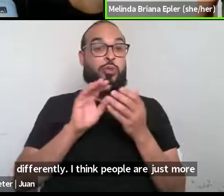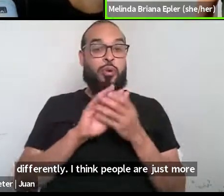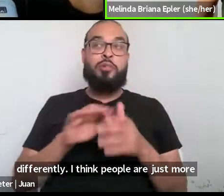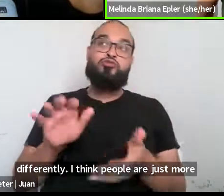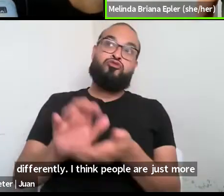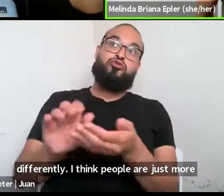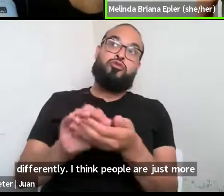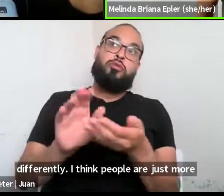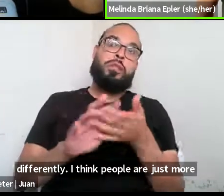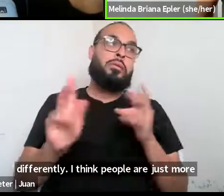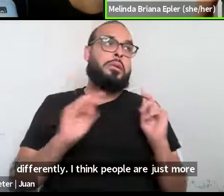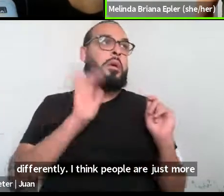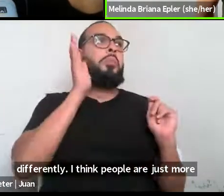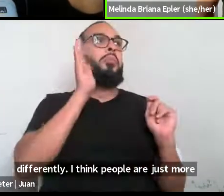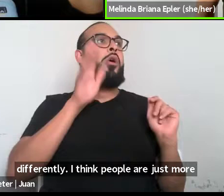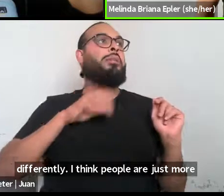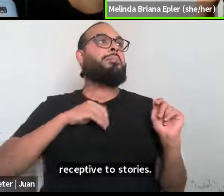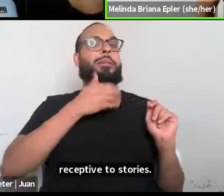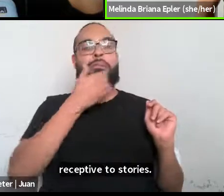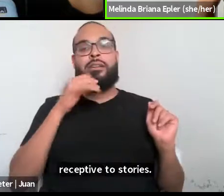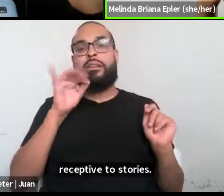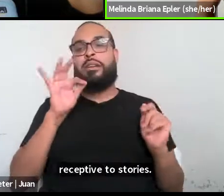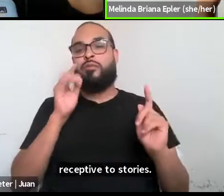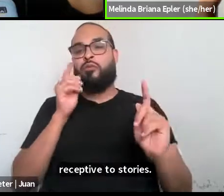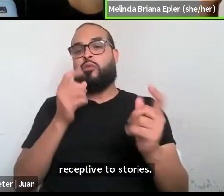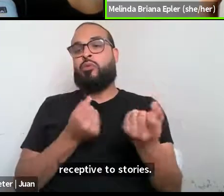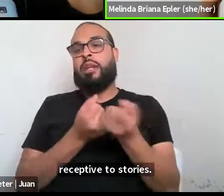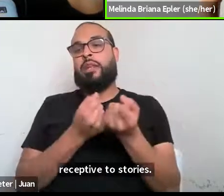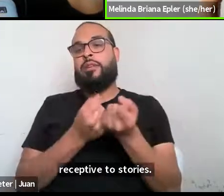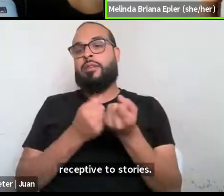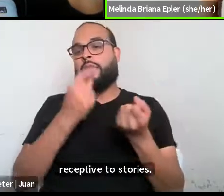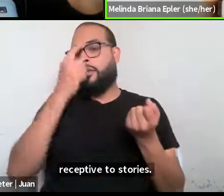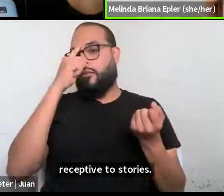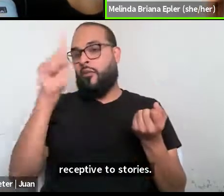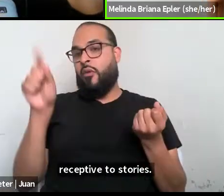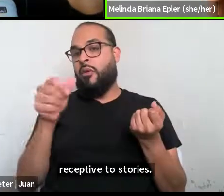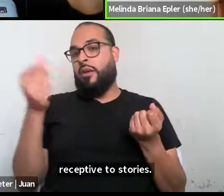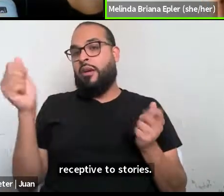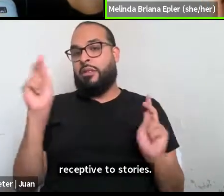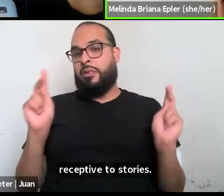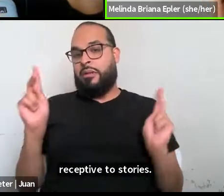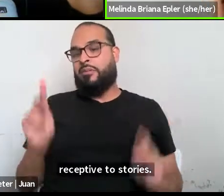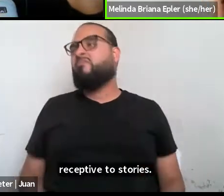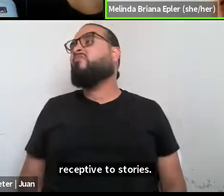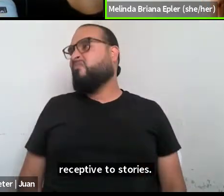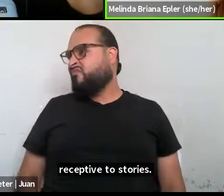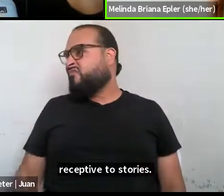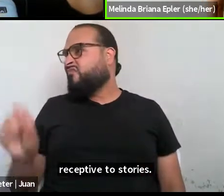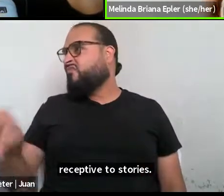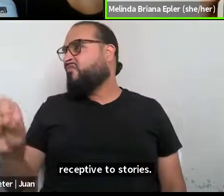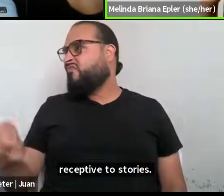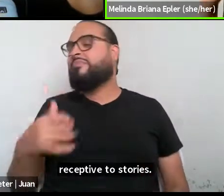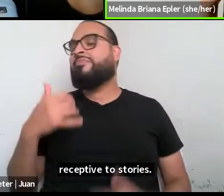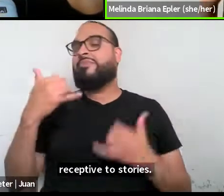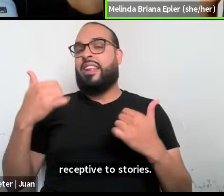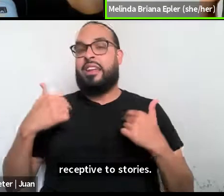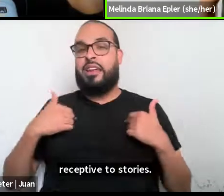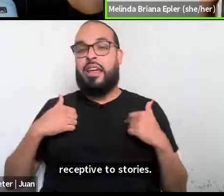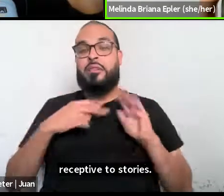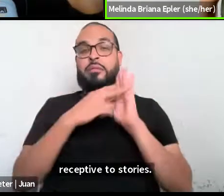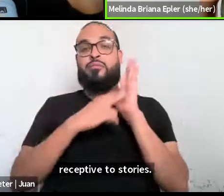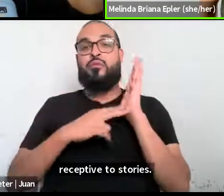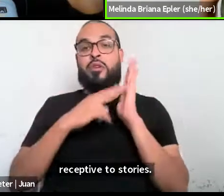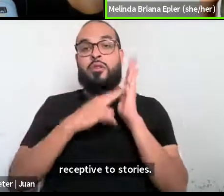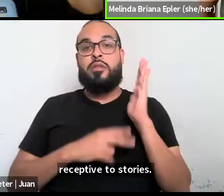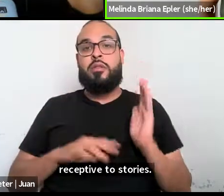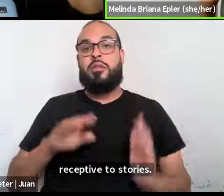to advocate on behalf of other people. yeah, yeah. I'm in the middle of reading